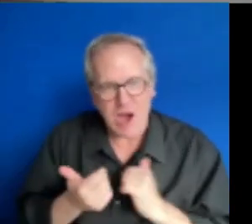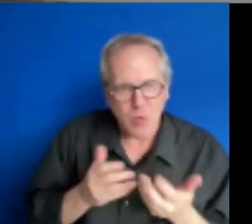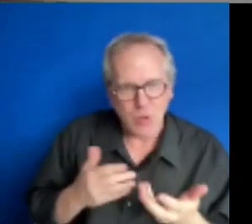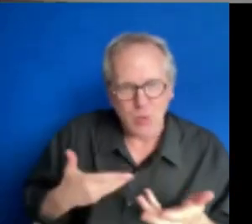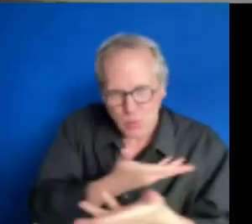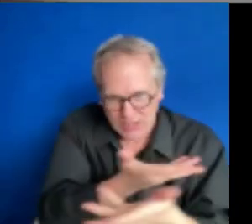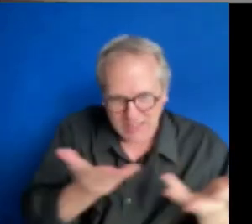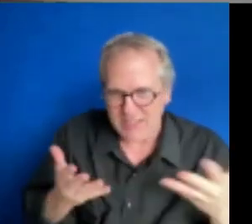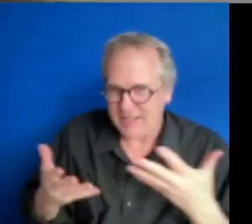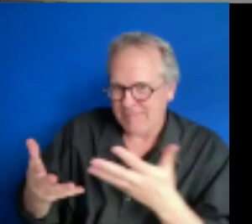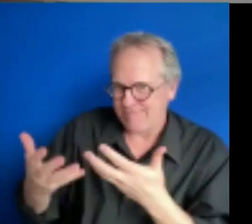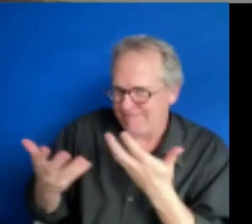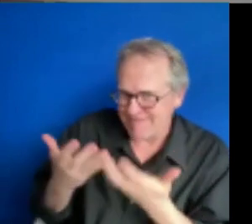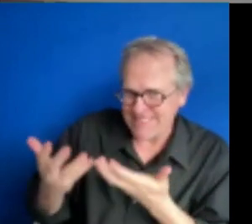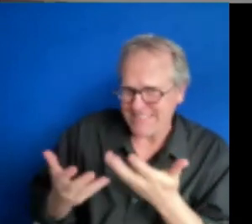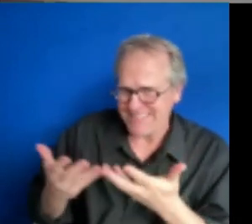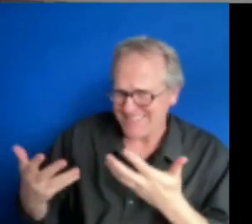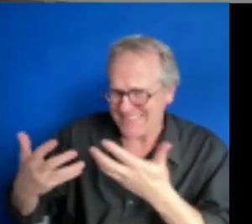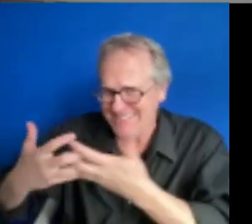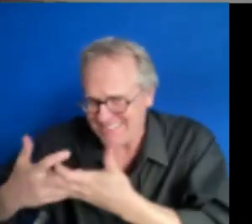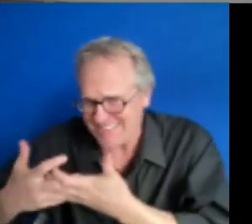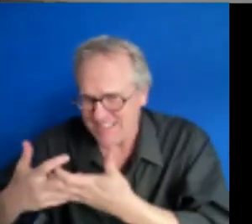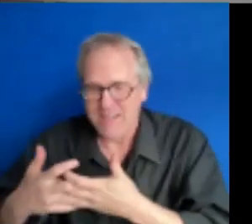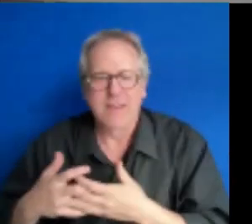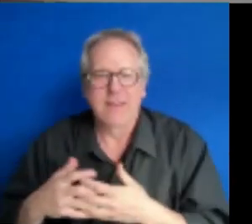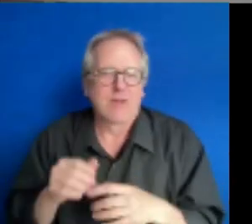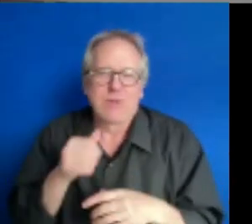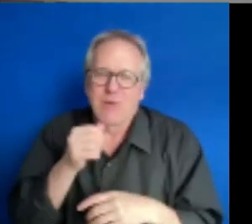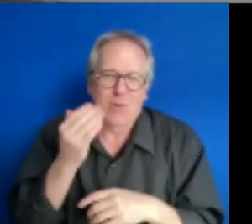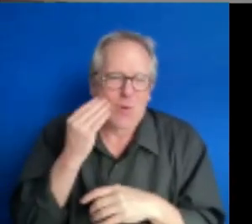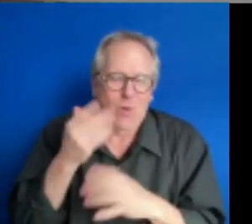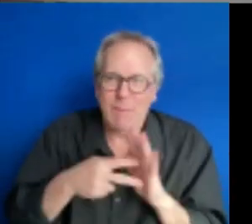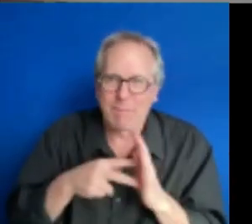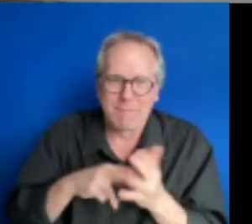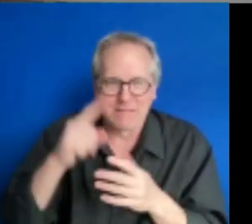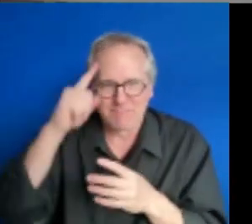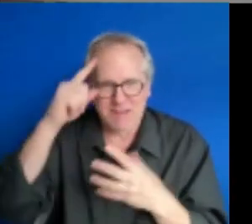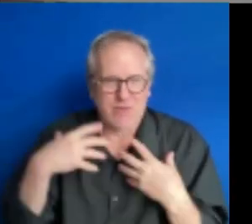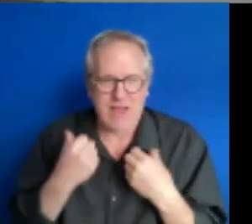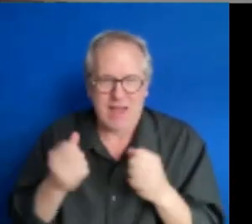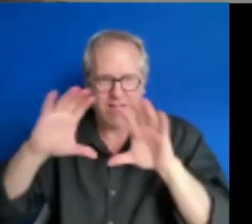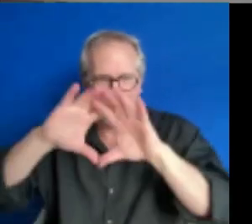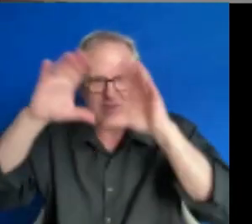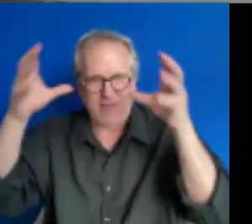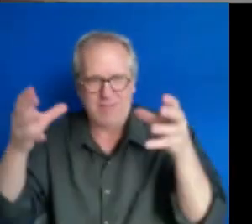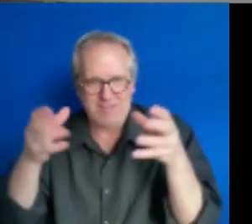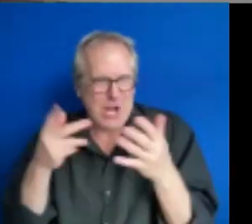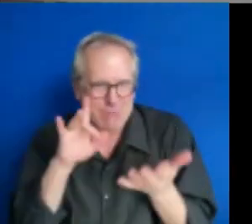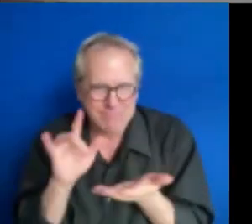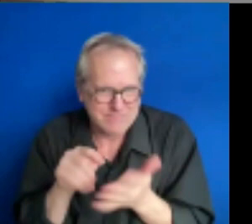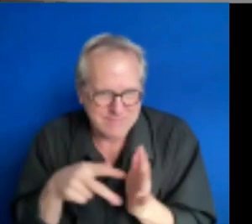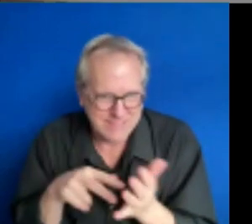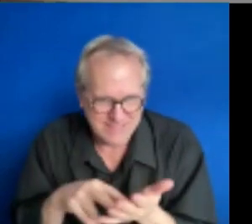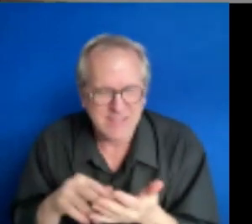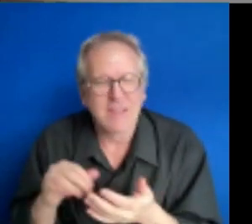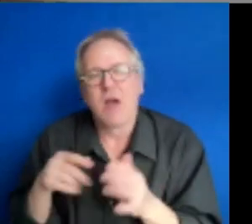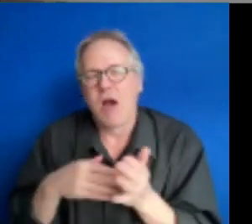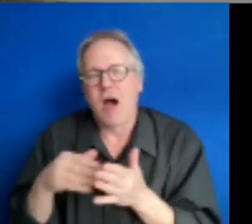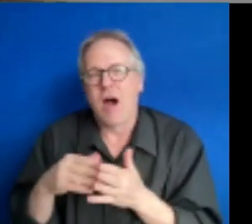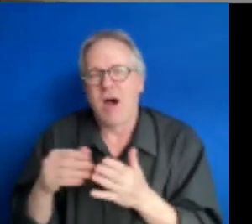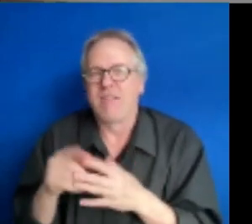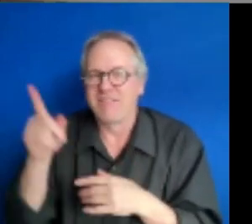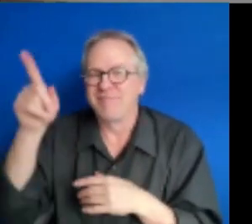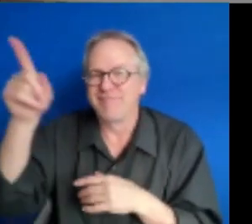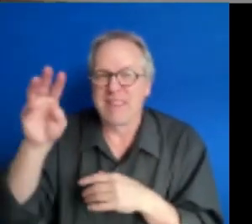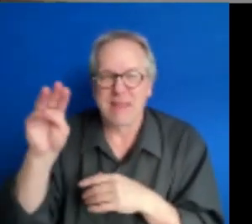And there's just this real idea of what mental health looks like. And unfortunately, that often is played in through our